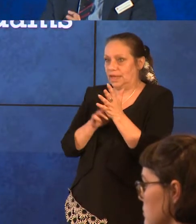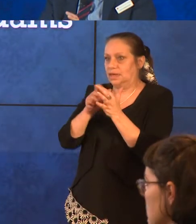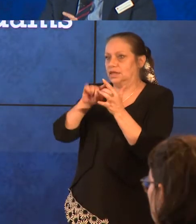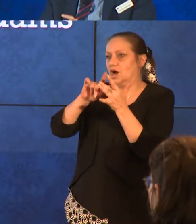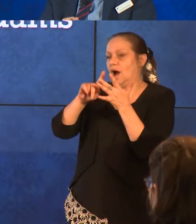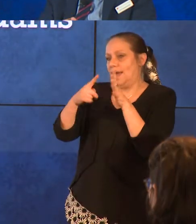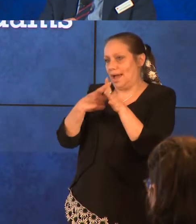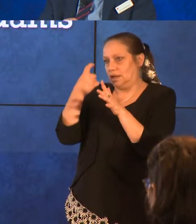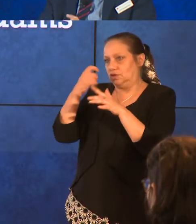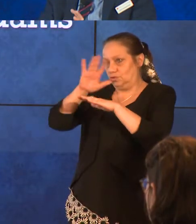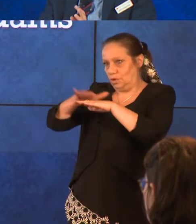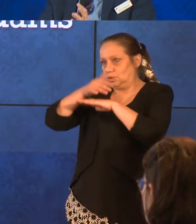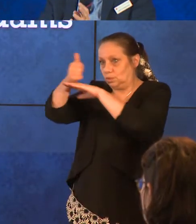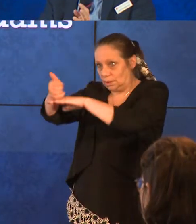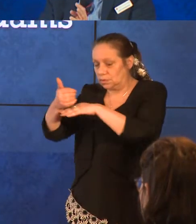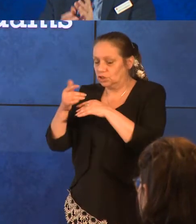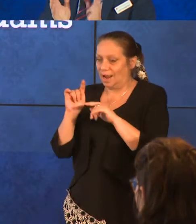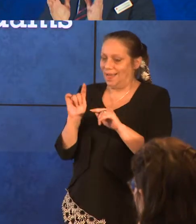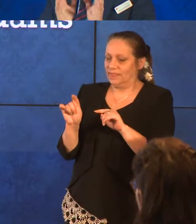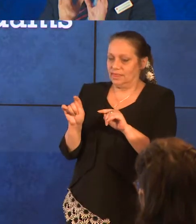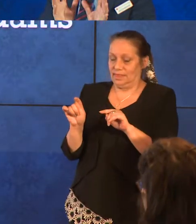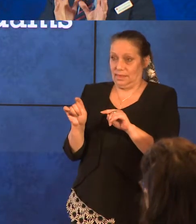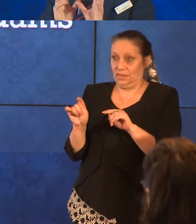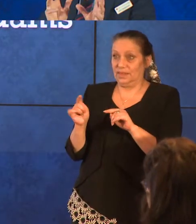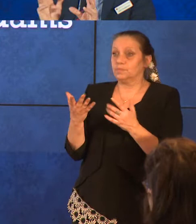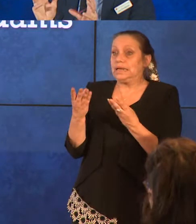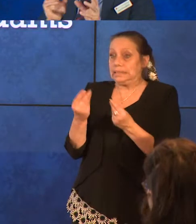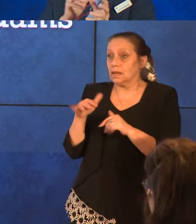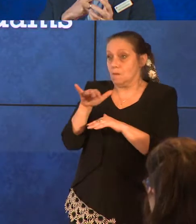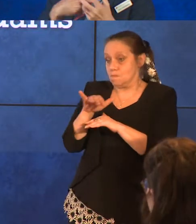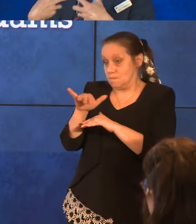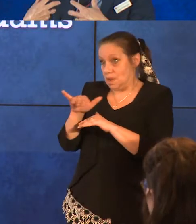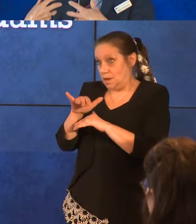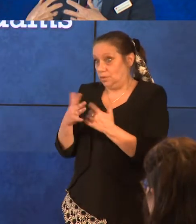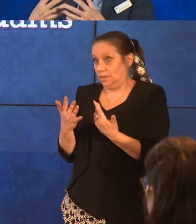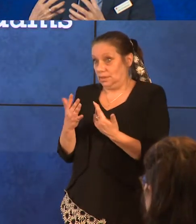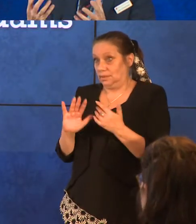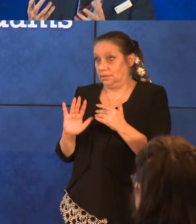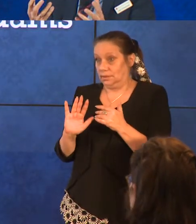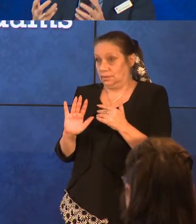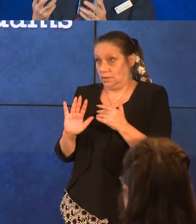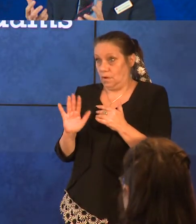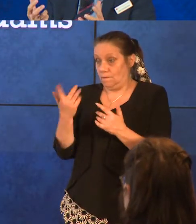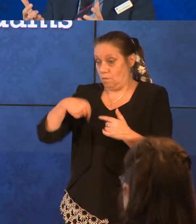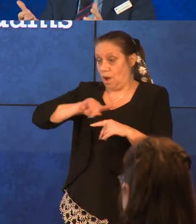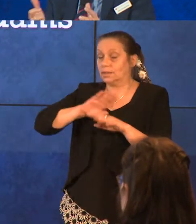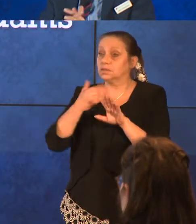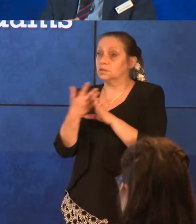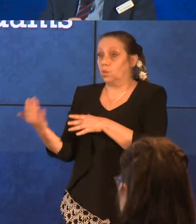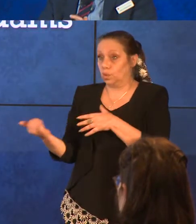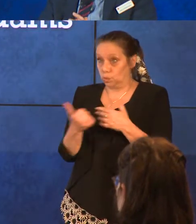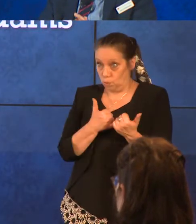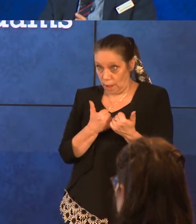leading, and that's been in a number of instances for us that has worked very well for